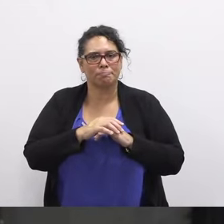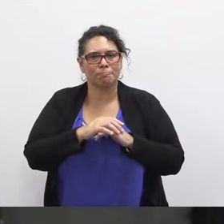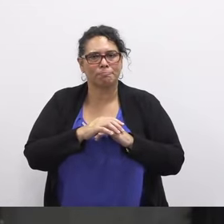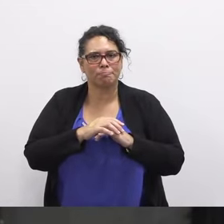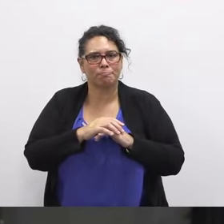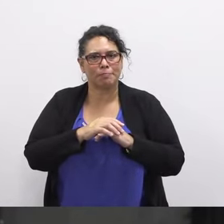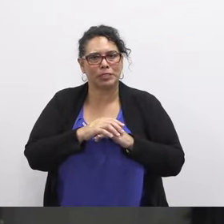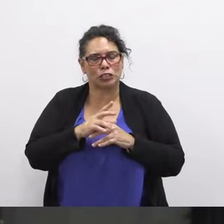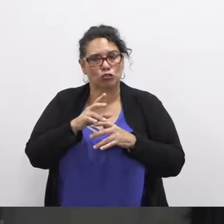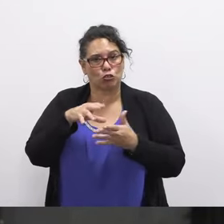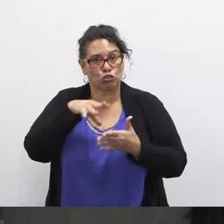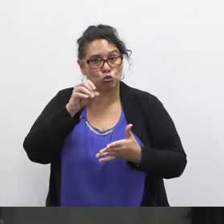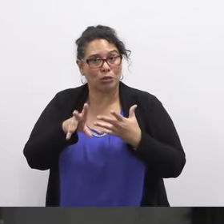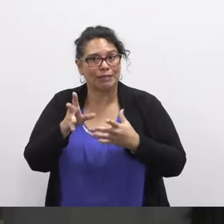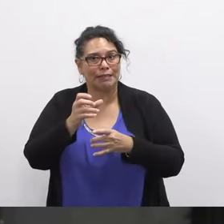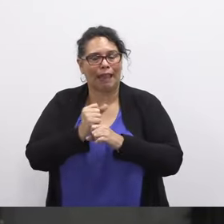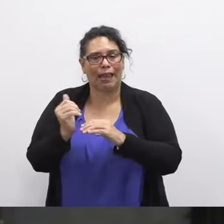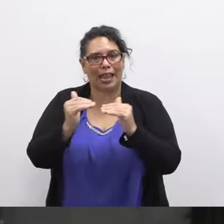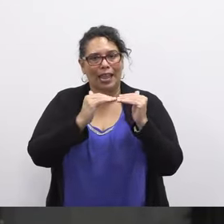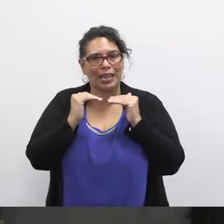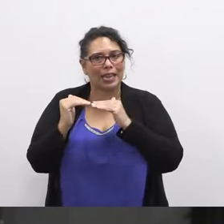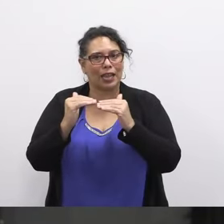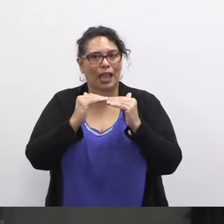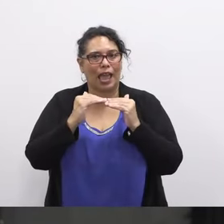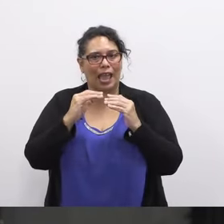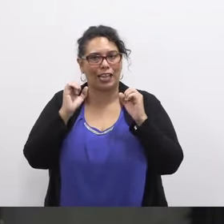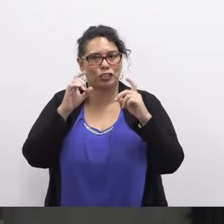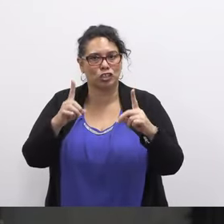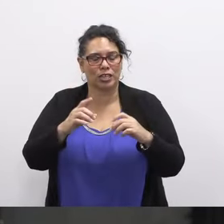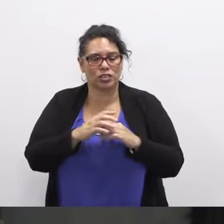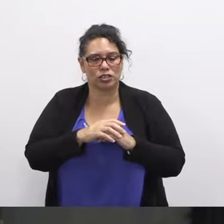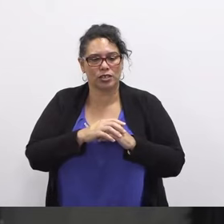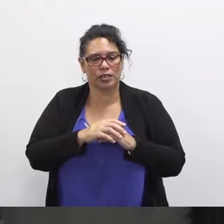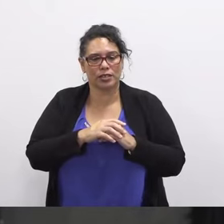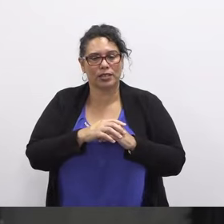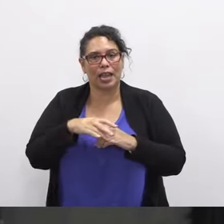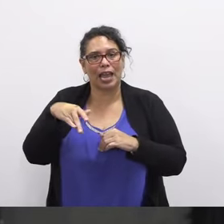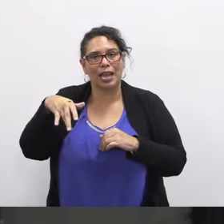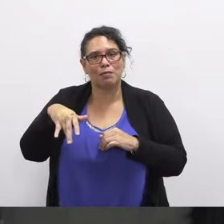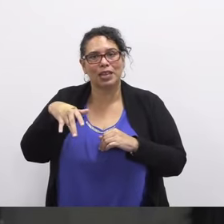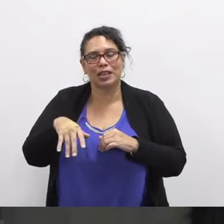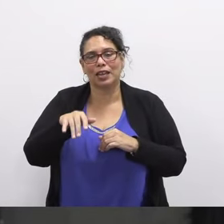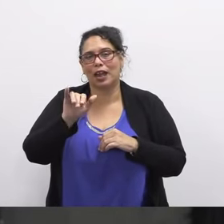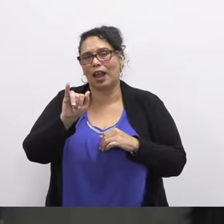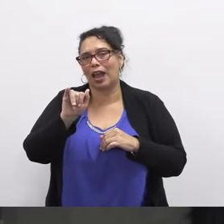that secures students to receive an equitable and equal education. Milliken